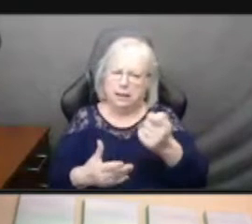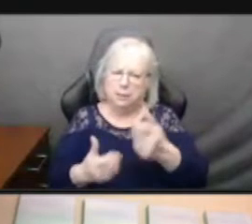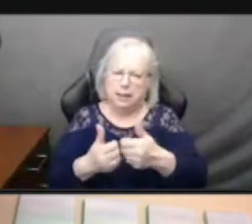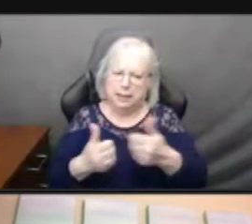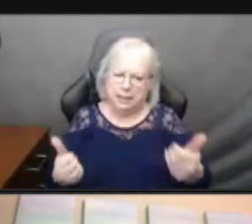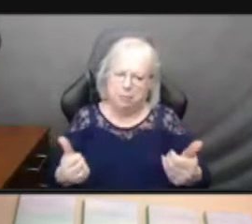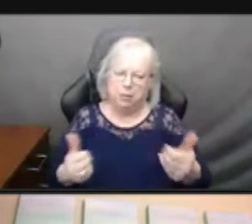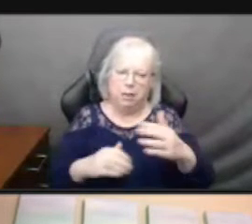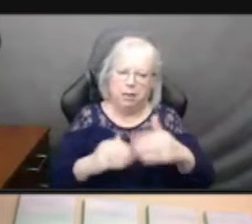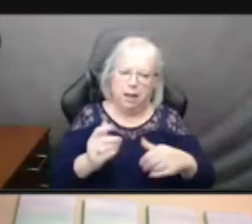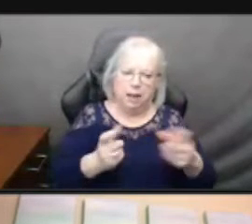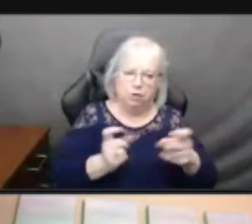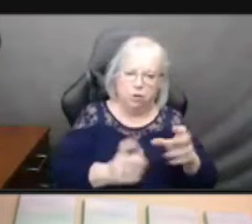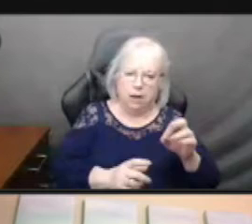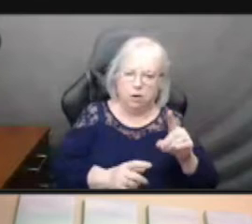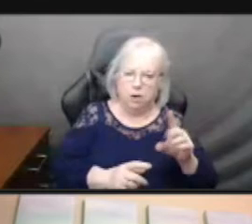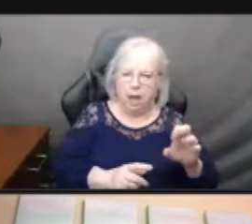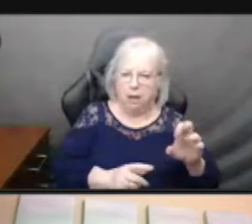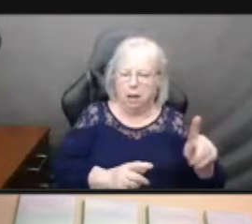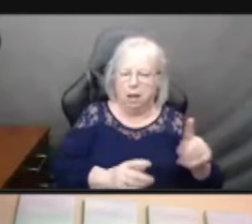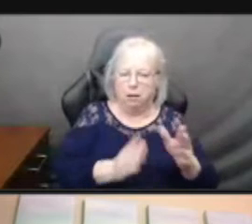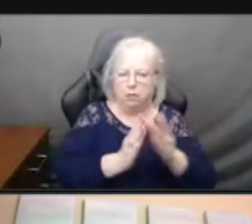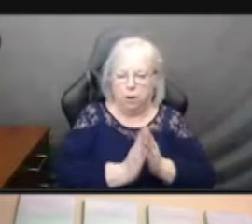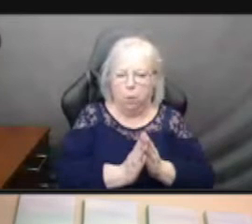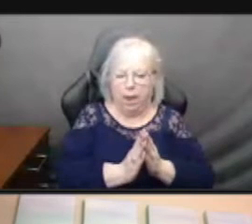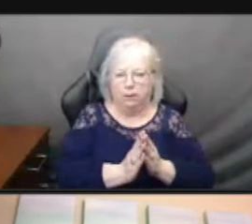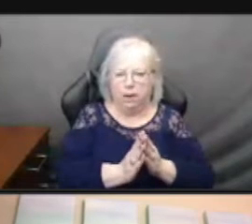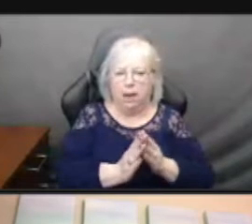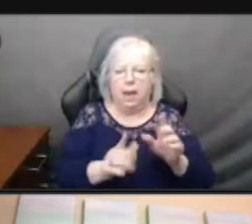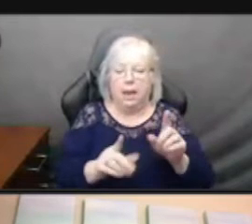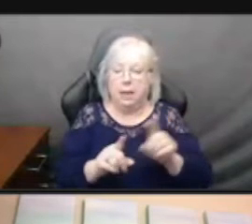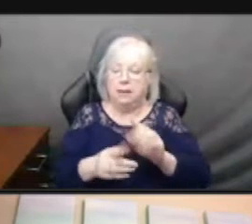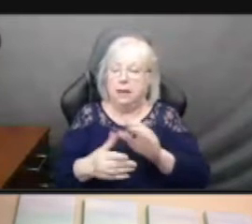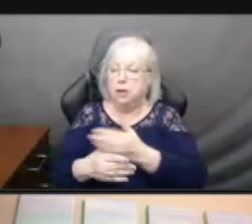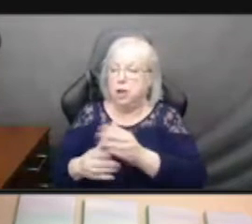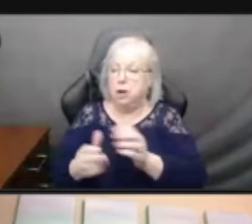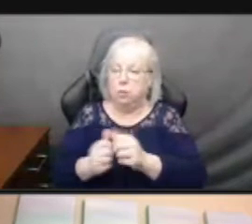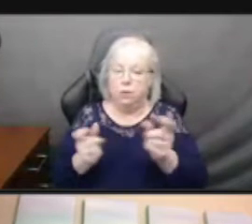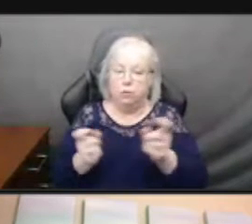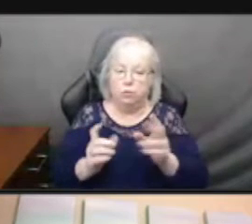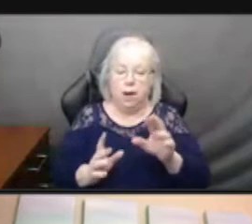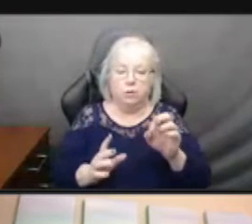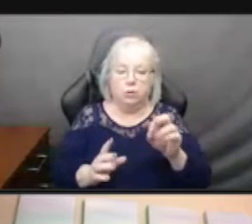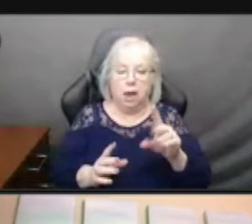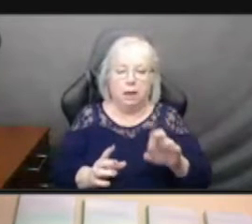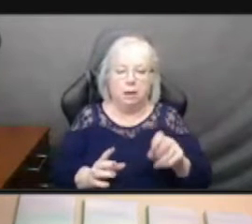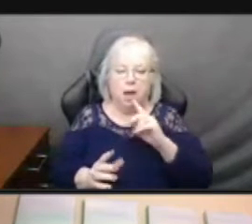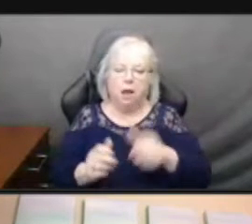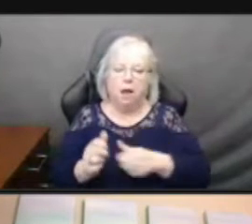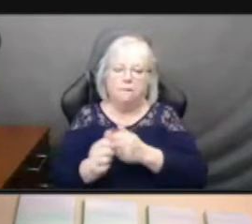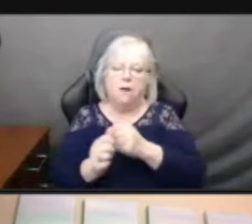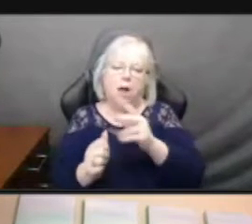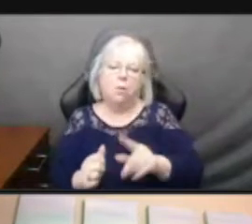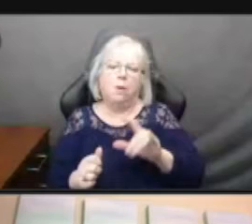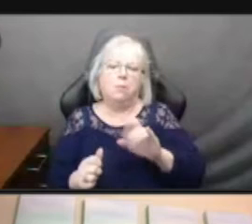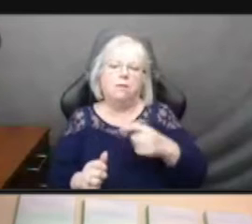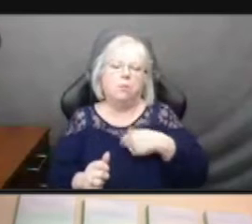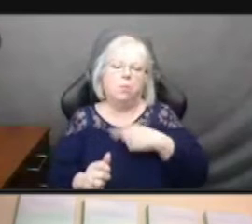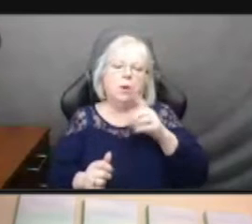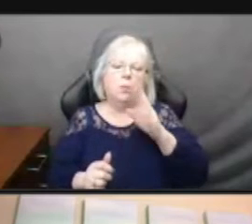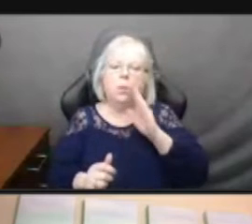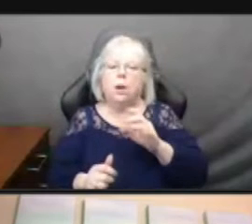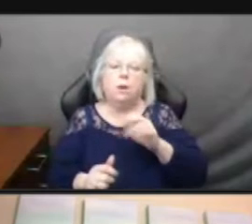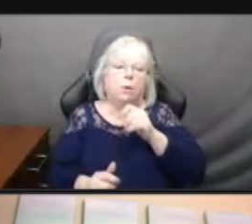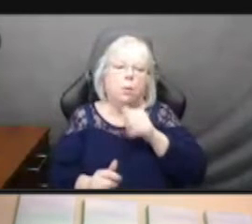than Director Adcock's request, and as I share with Director Adcock, I'll follow up on whether or not Director Rainey, Mr. Rainey